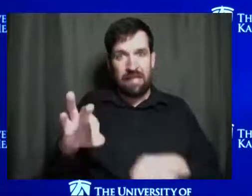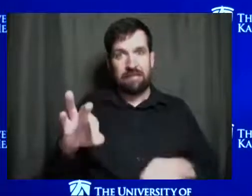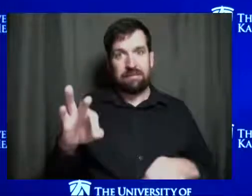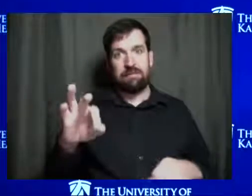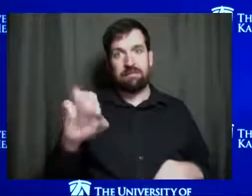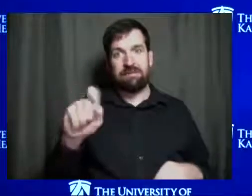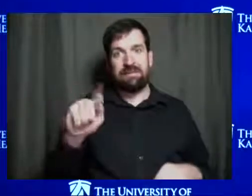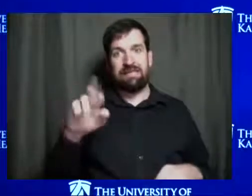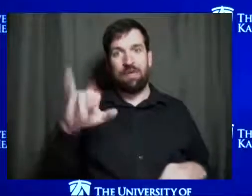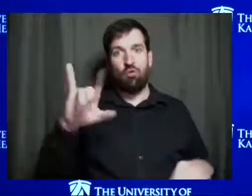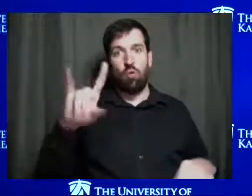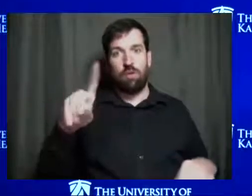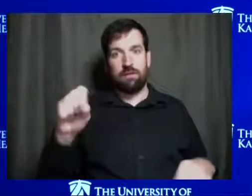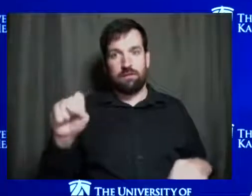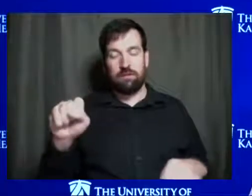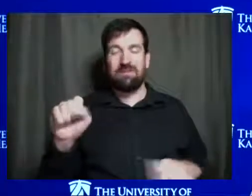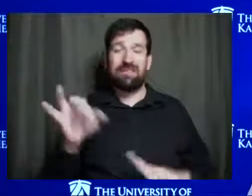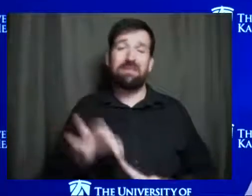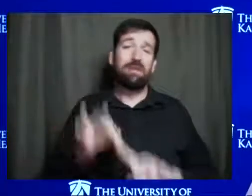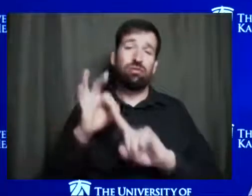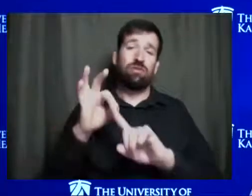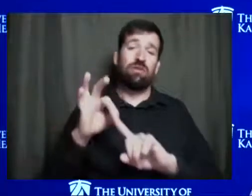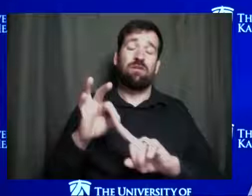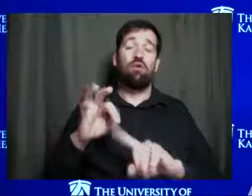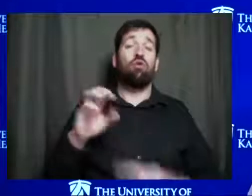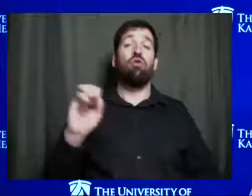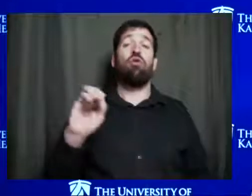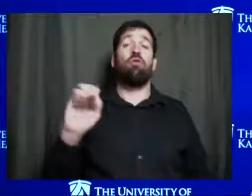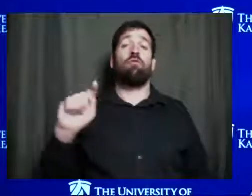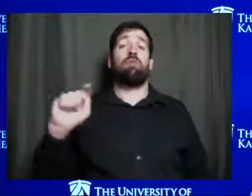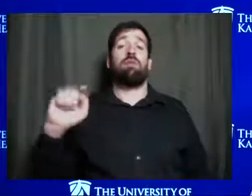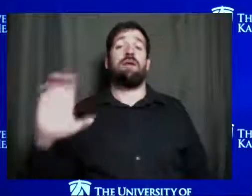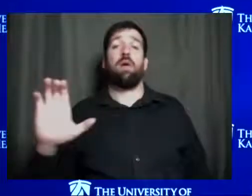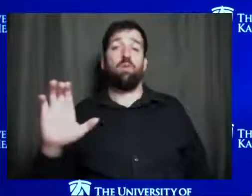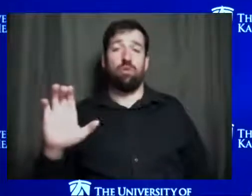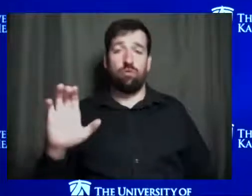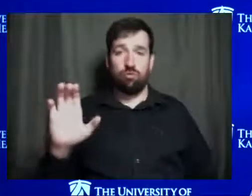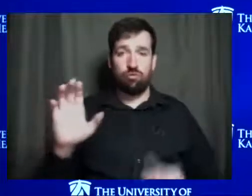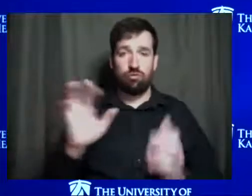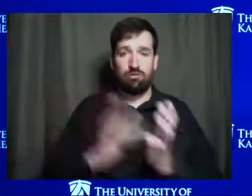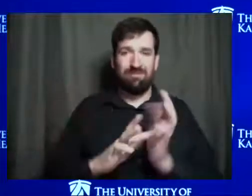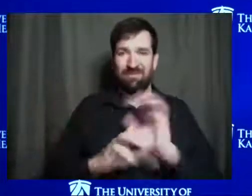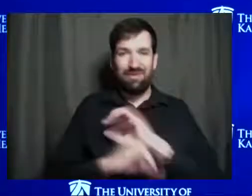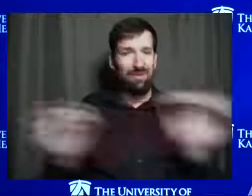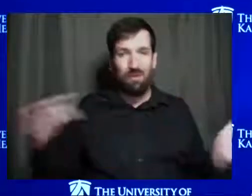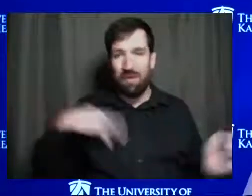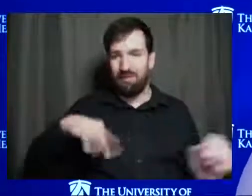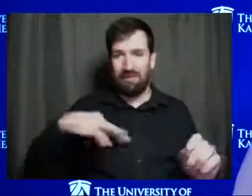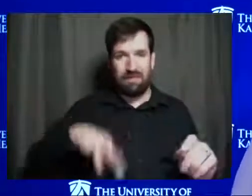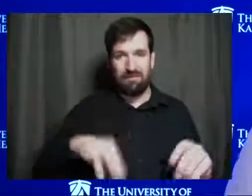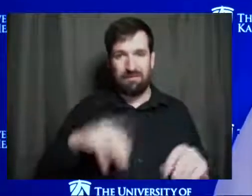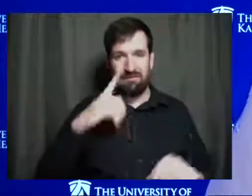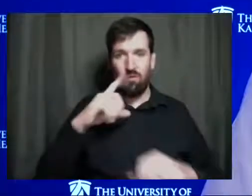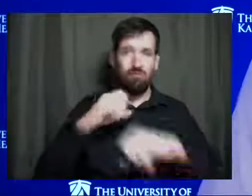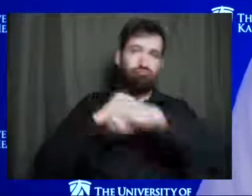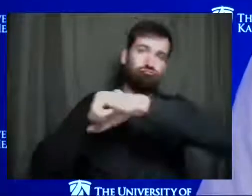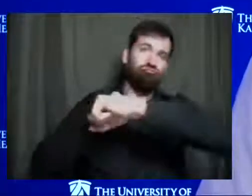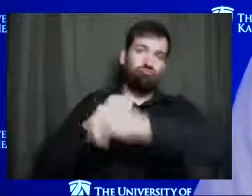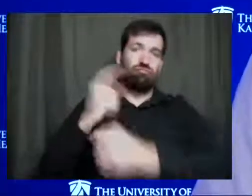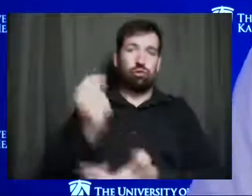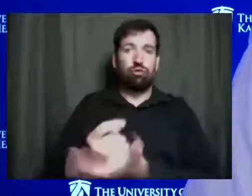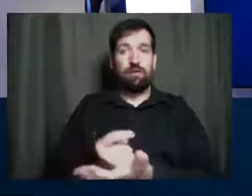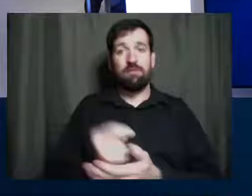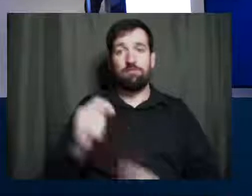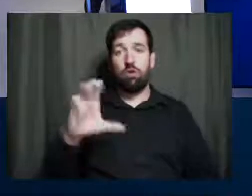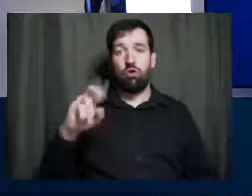these, especially over-the-counter drugs, have shown really any benefit in protection or treatment against COVID-19. Okay, I